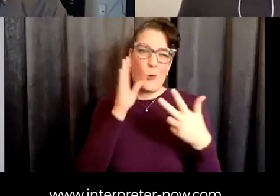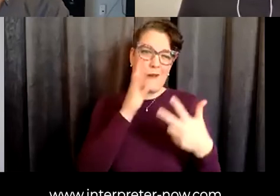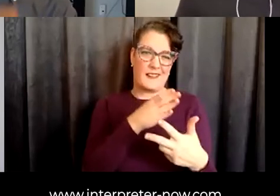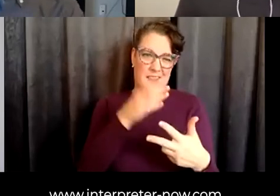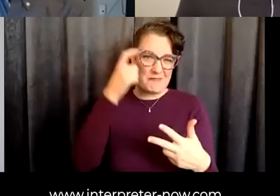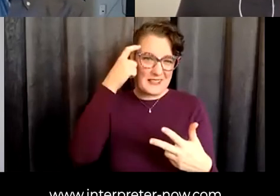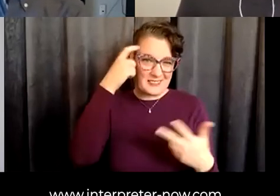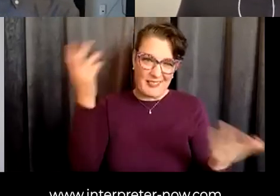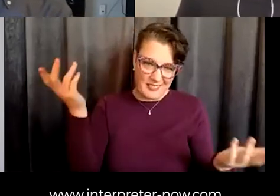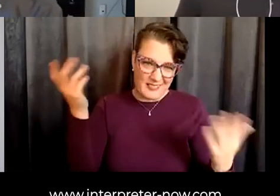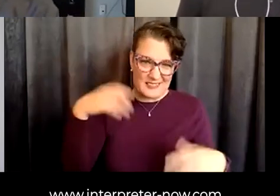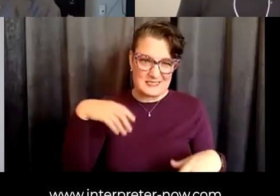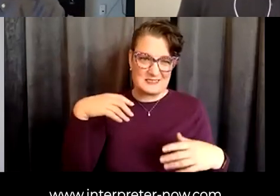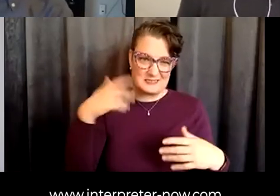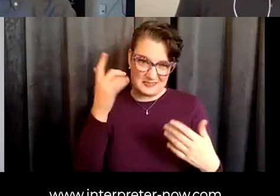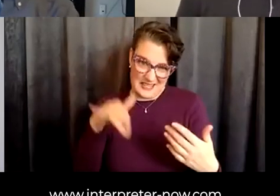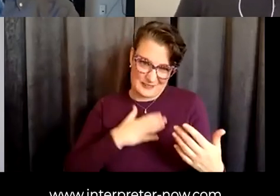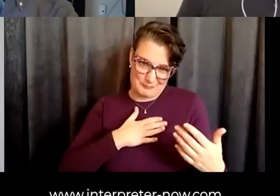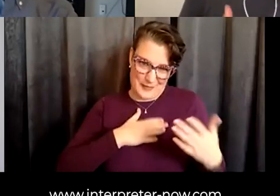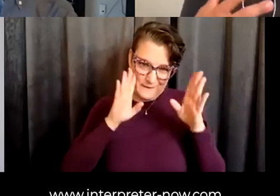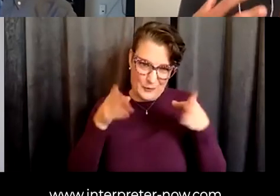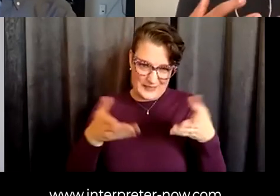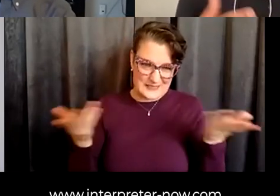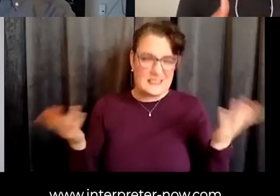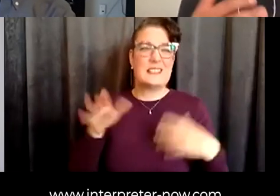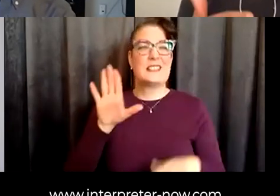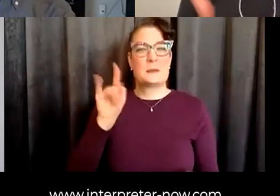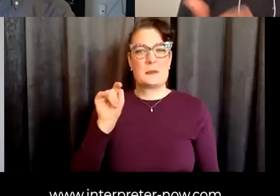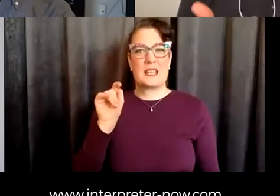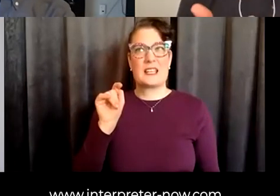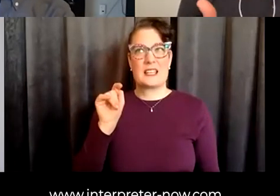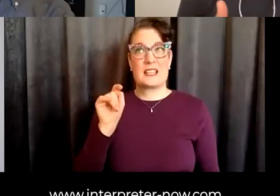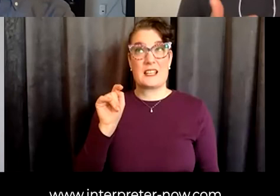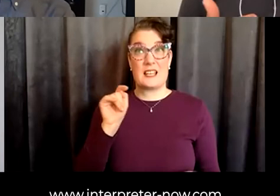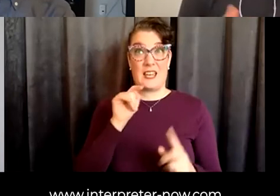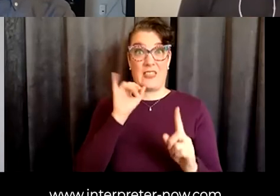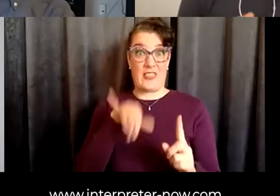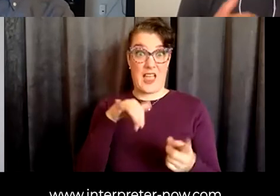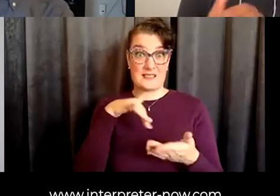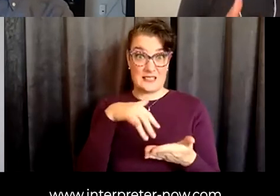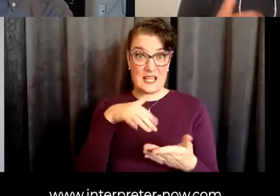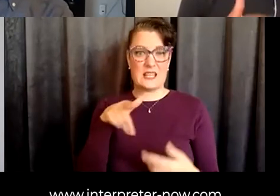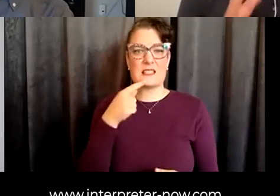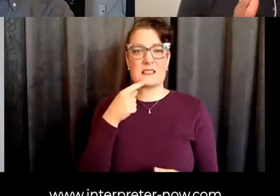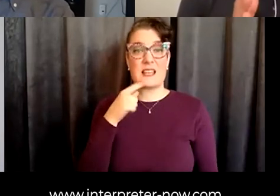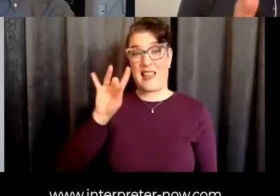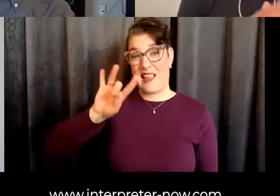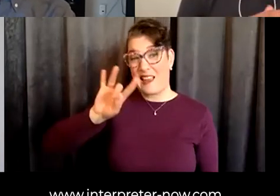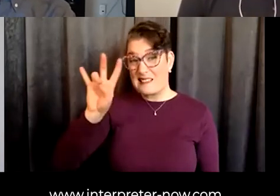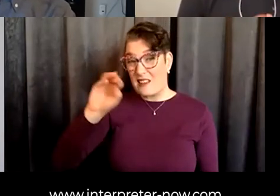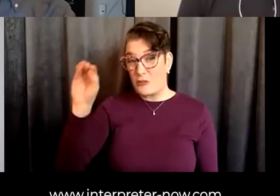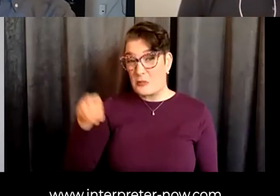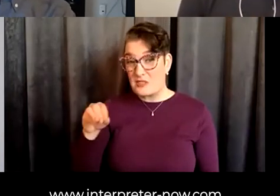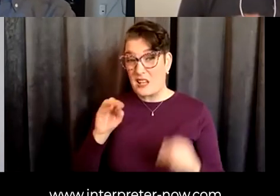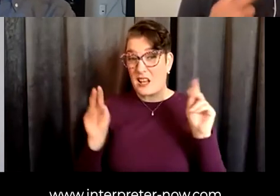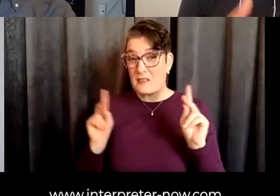because that's what I focus on. But they, in that study, they were saying like, 87% of the